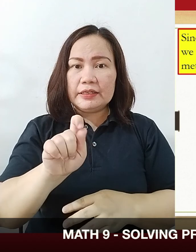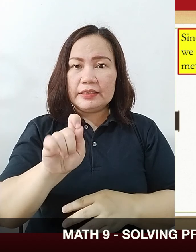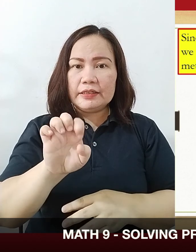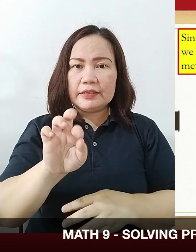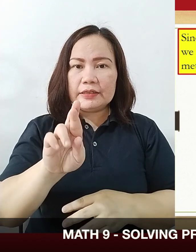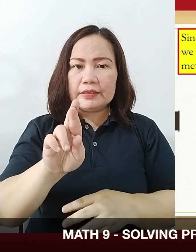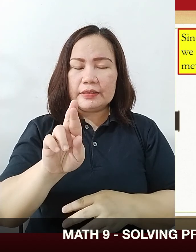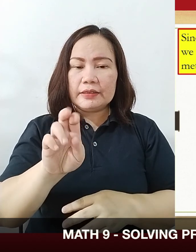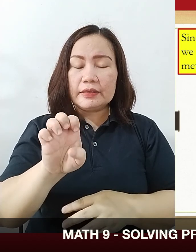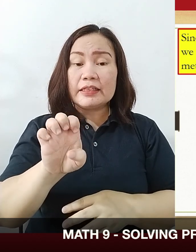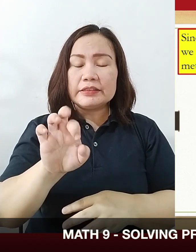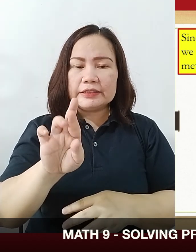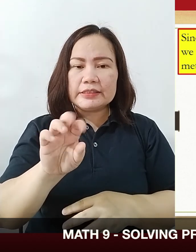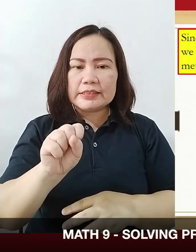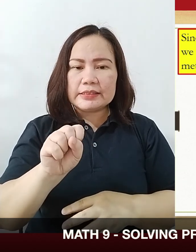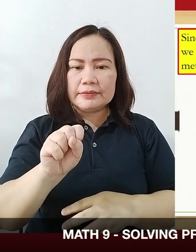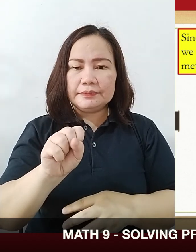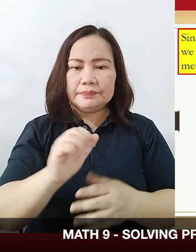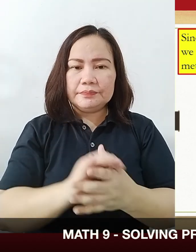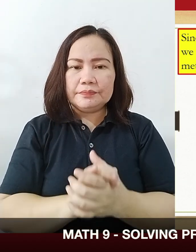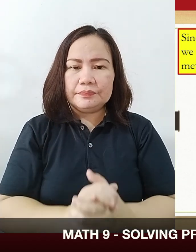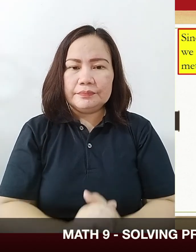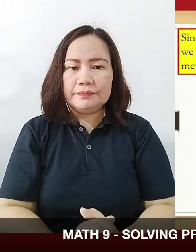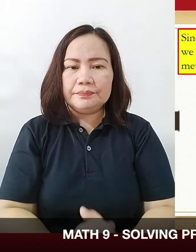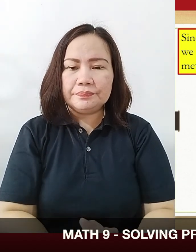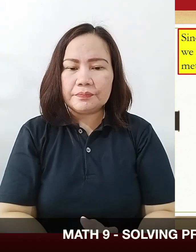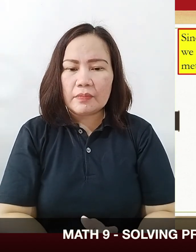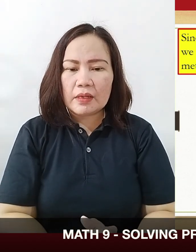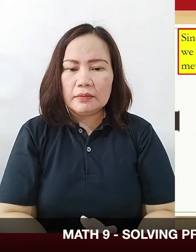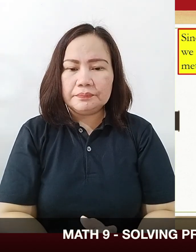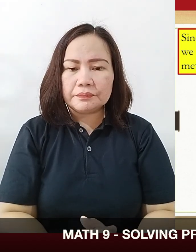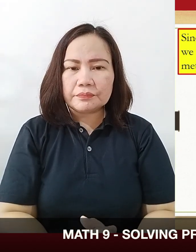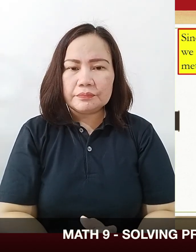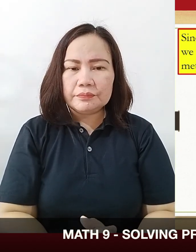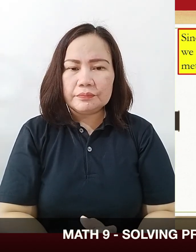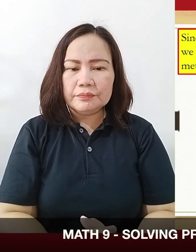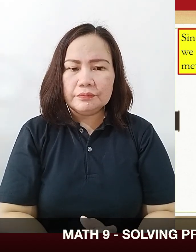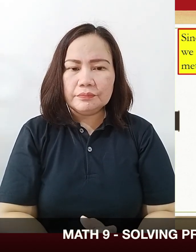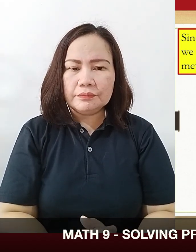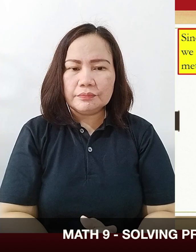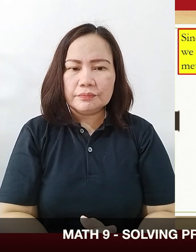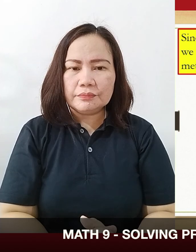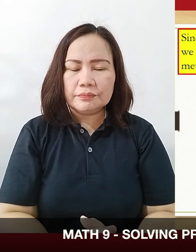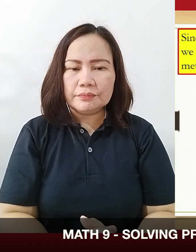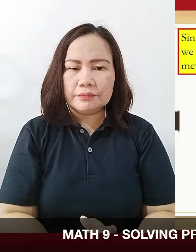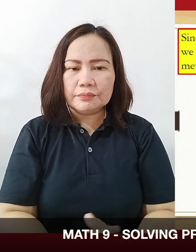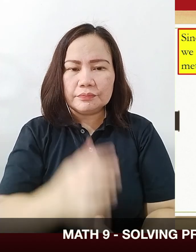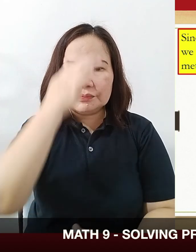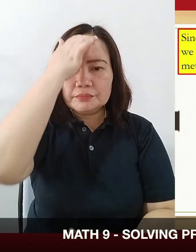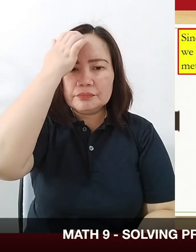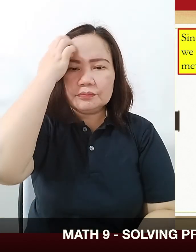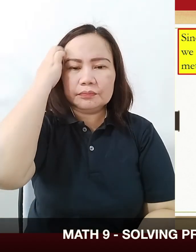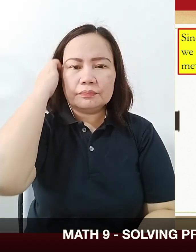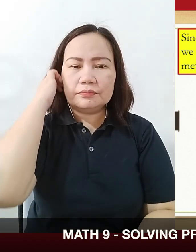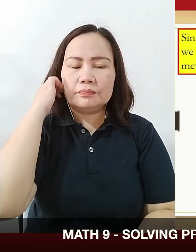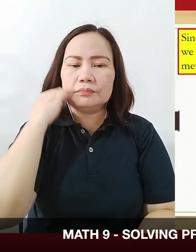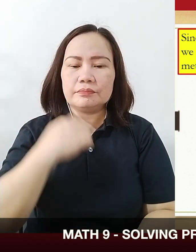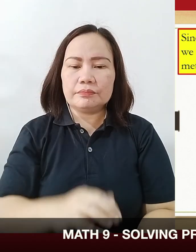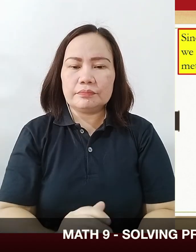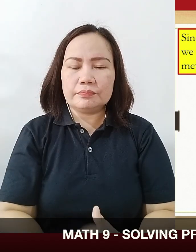meters. So, sinasubstitute na natin yung values niya. Okay? And then, the